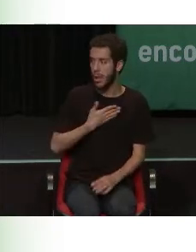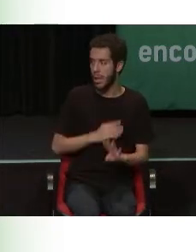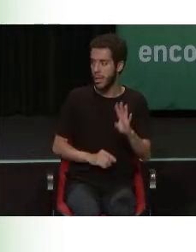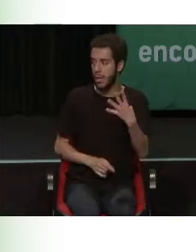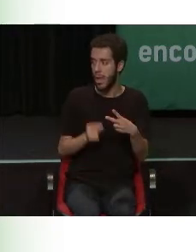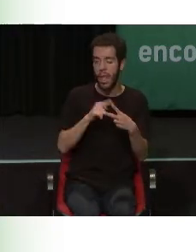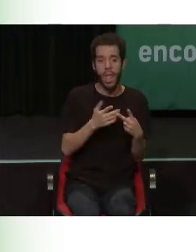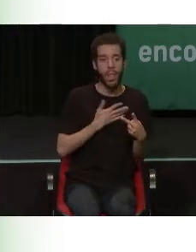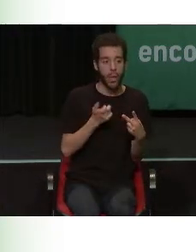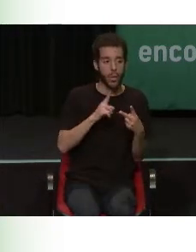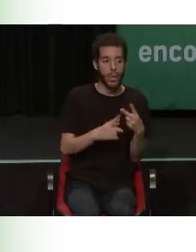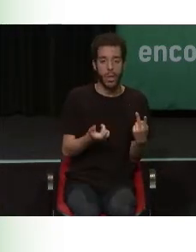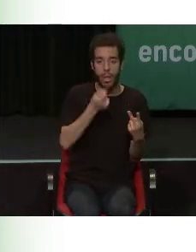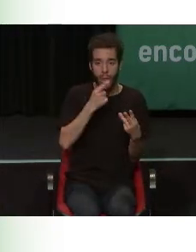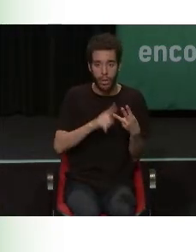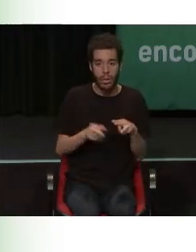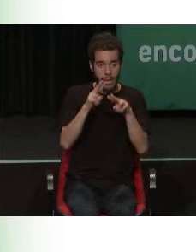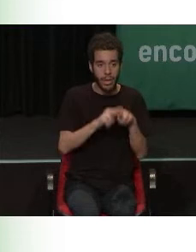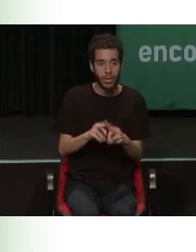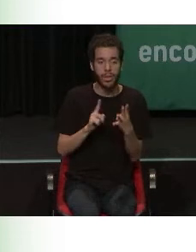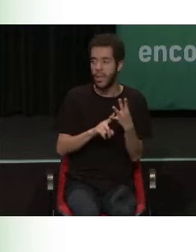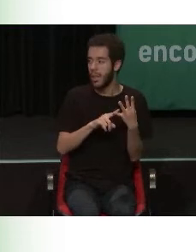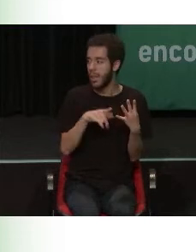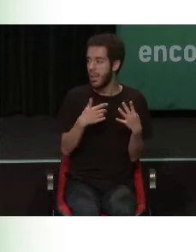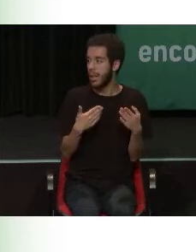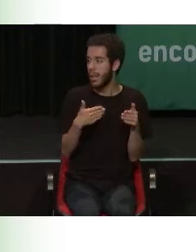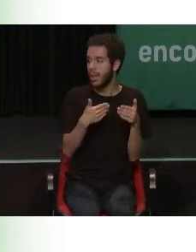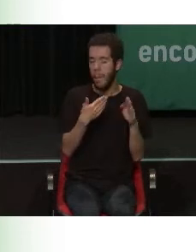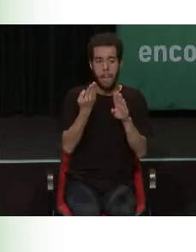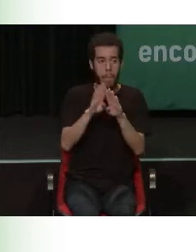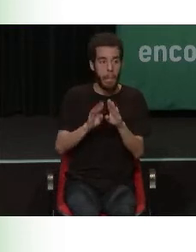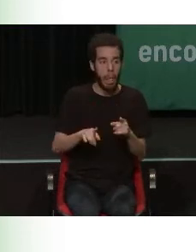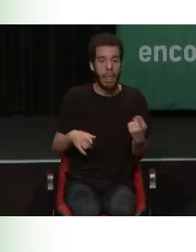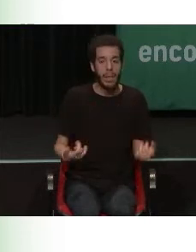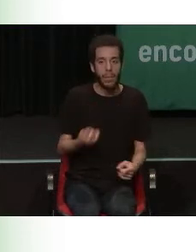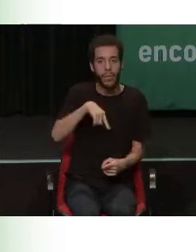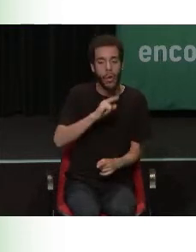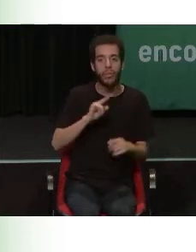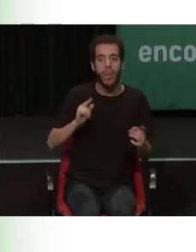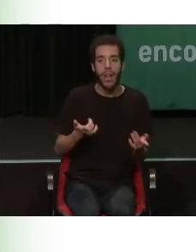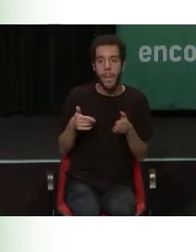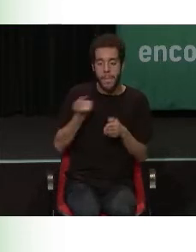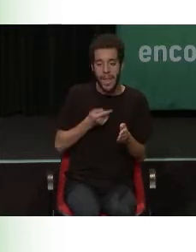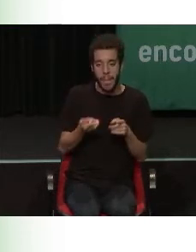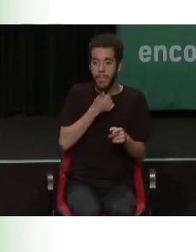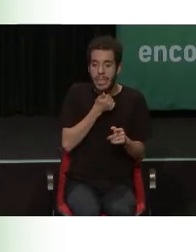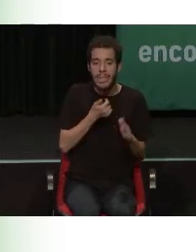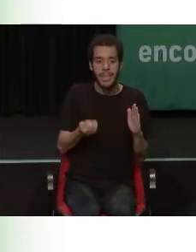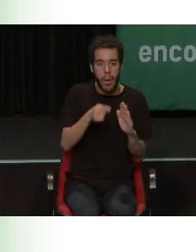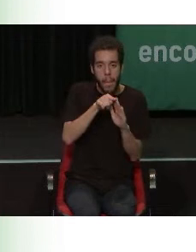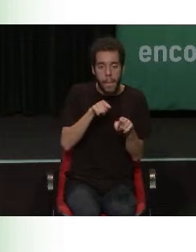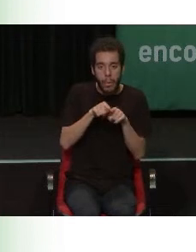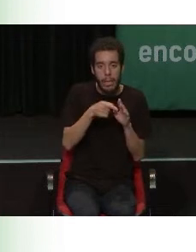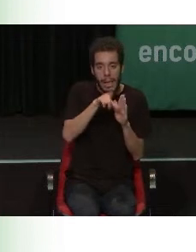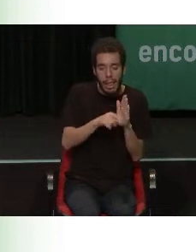doctors, drugs, diagnostics, and norms. We convey them into 12 Ds, starting with direction and political will. When